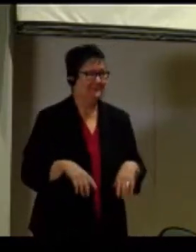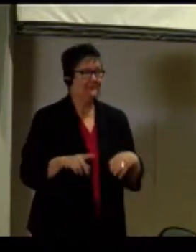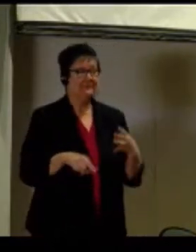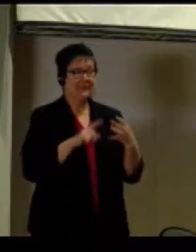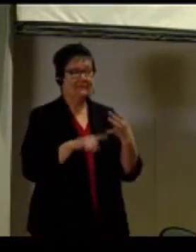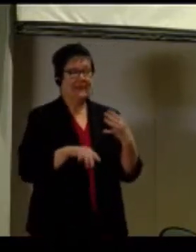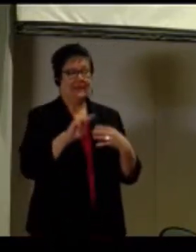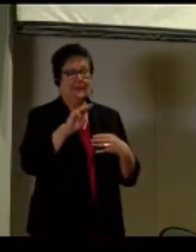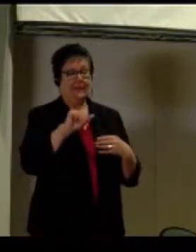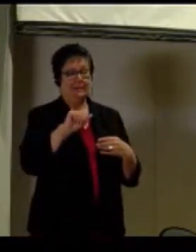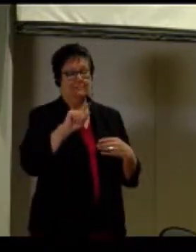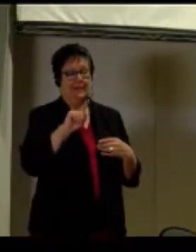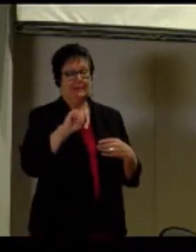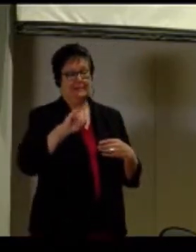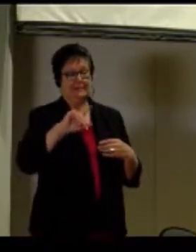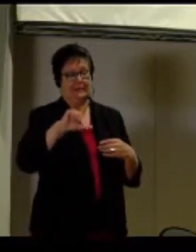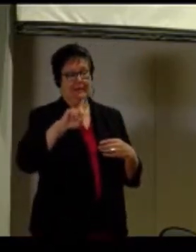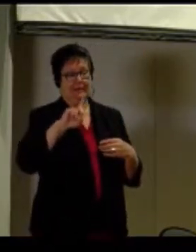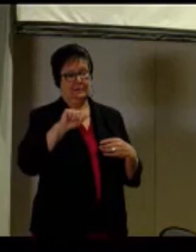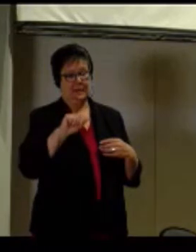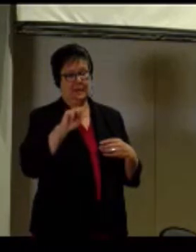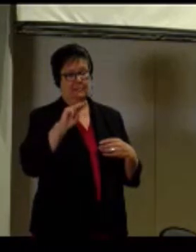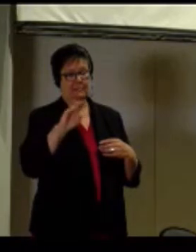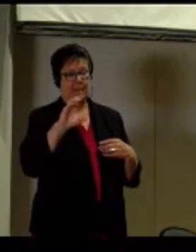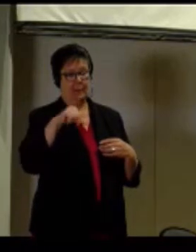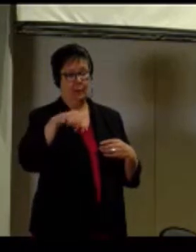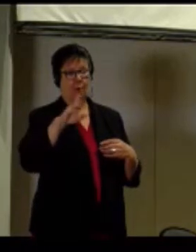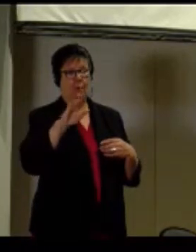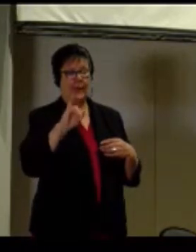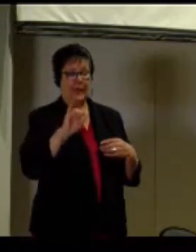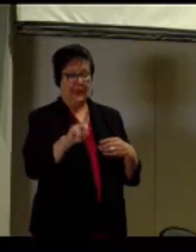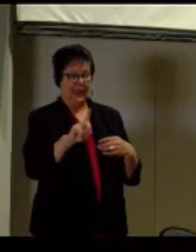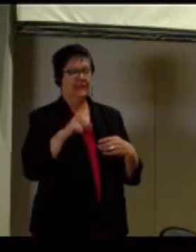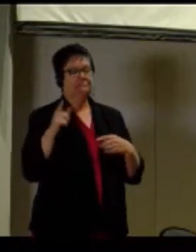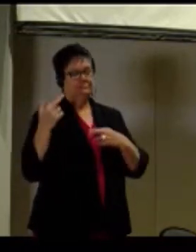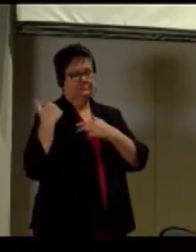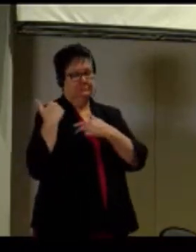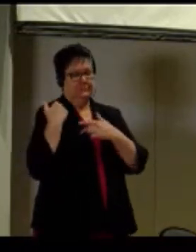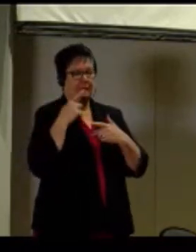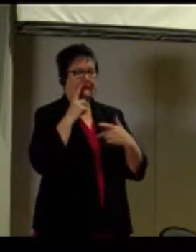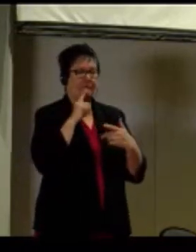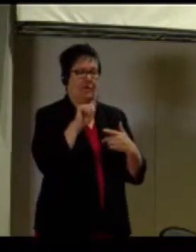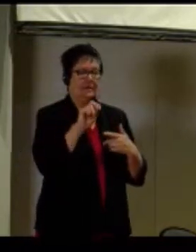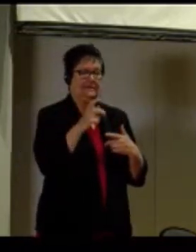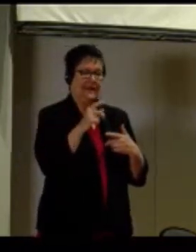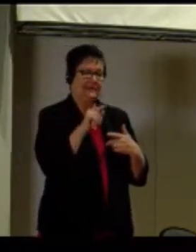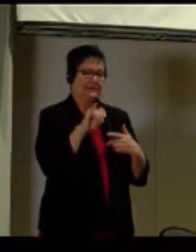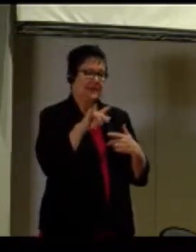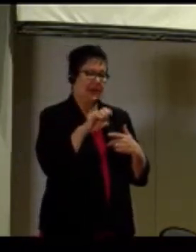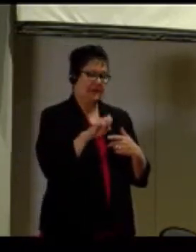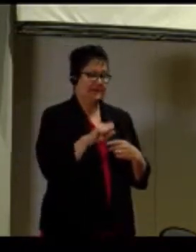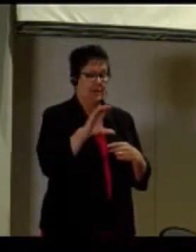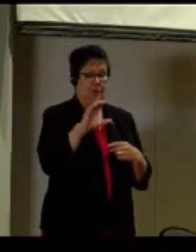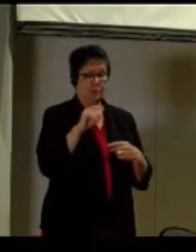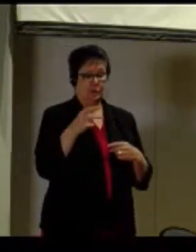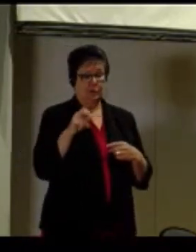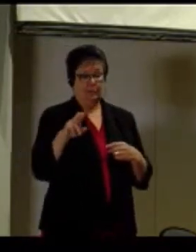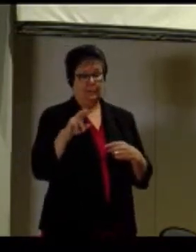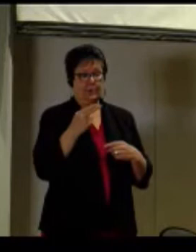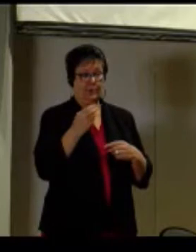we have Matilda McQuaid, and Matilda is the Museum Curator for Textiles at the Cooper Hewitt Smithsonian Design